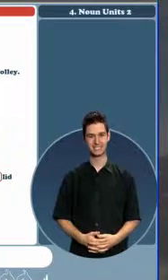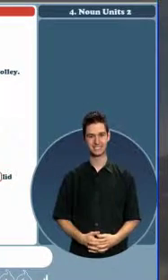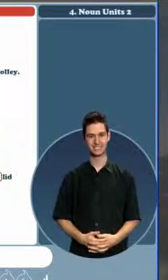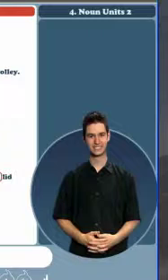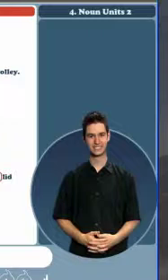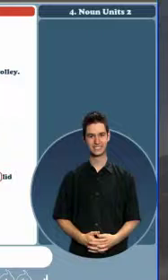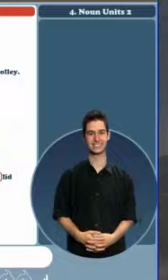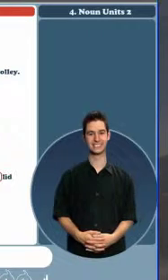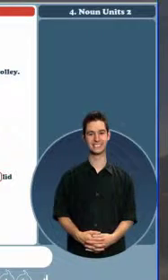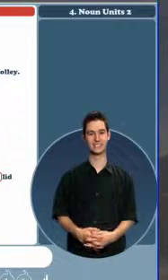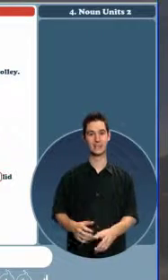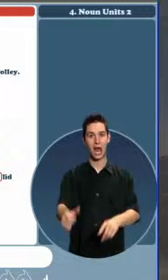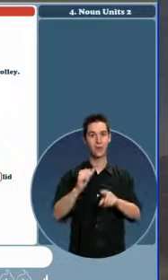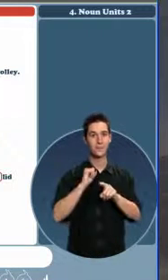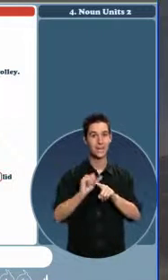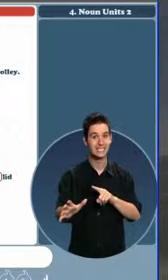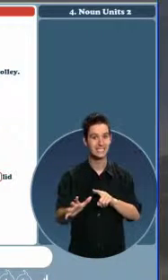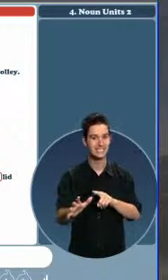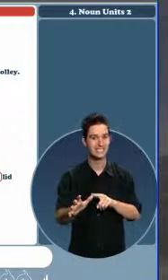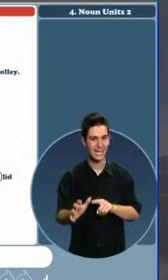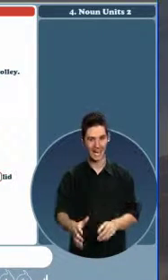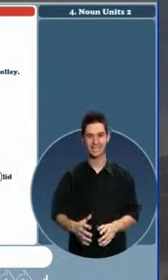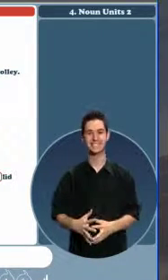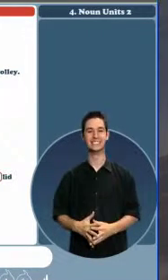Well done.